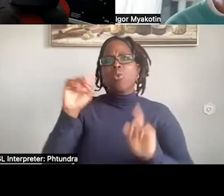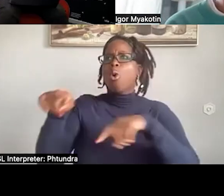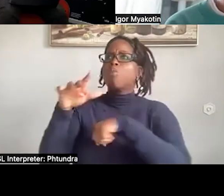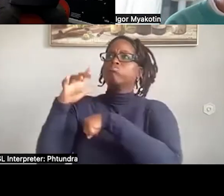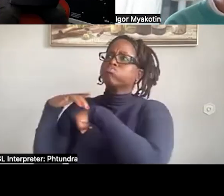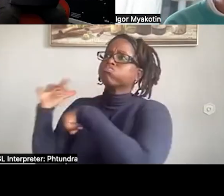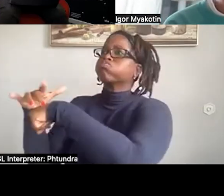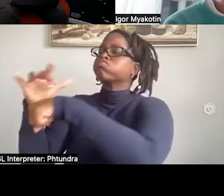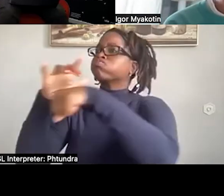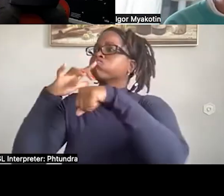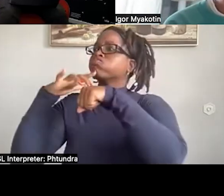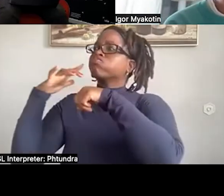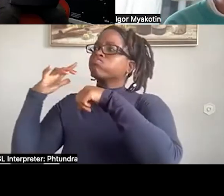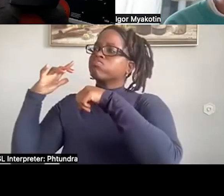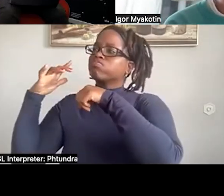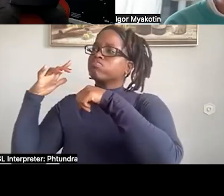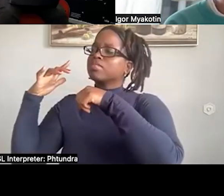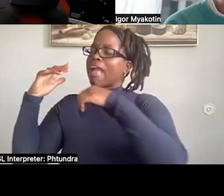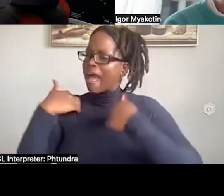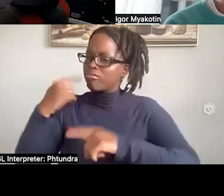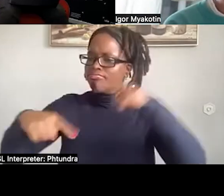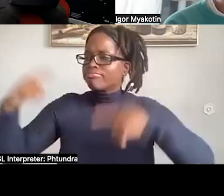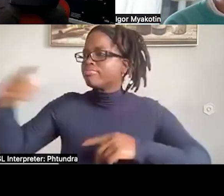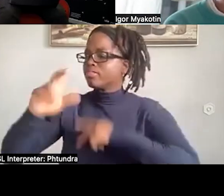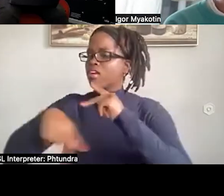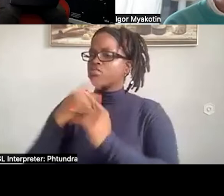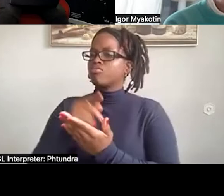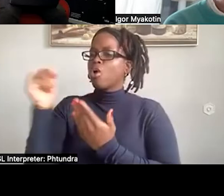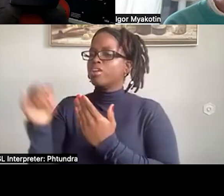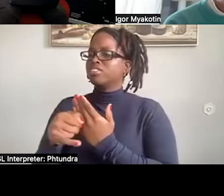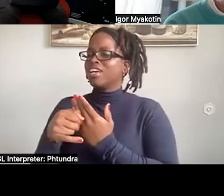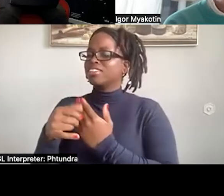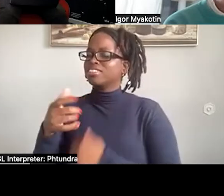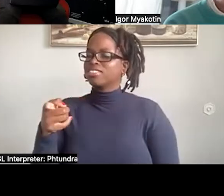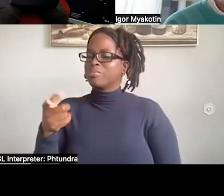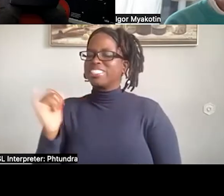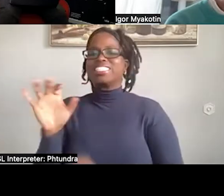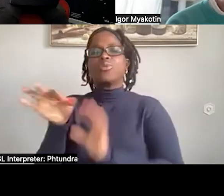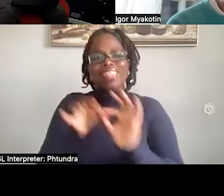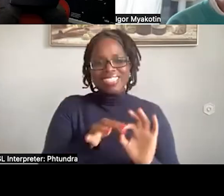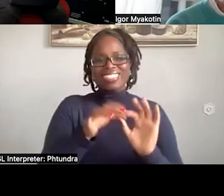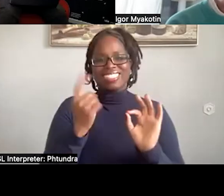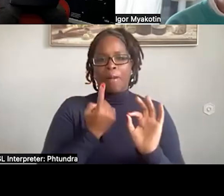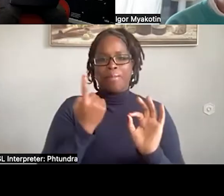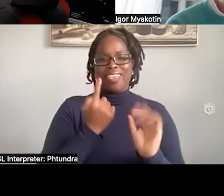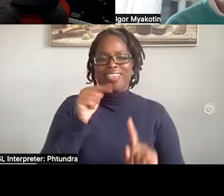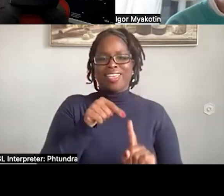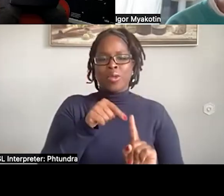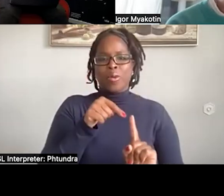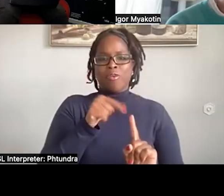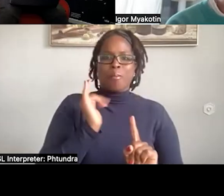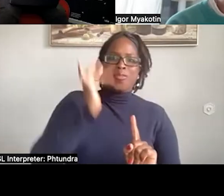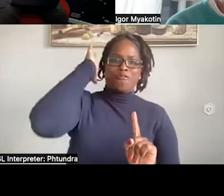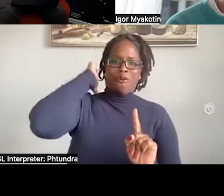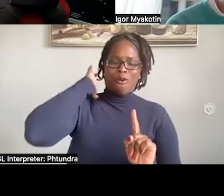come to this kind of projects and build co-productions with subjects always going back to